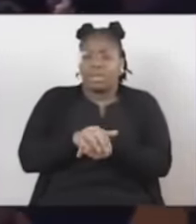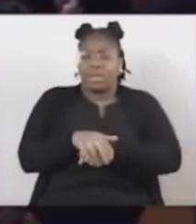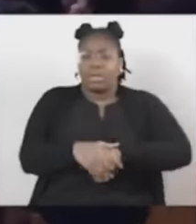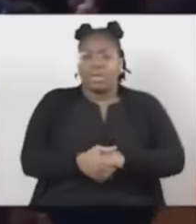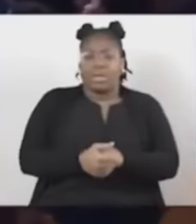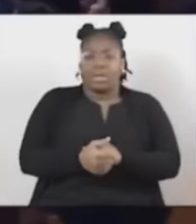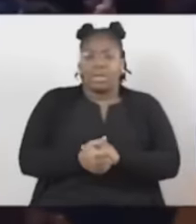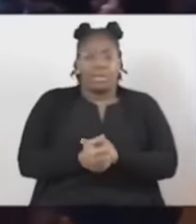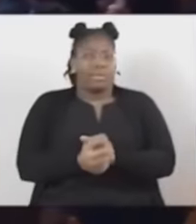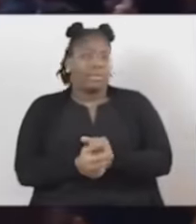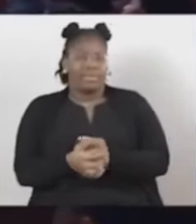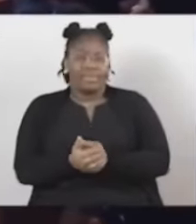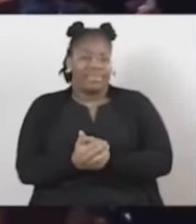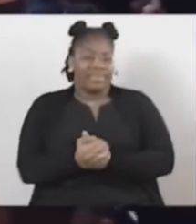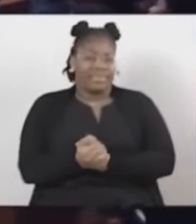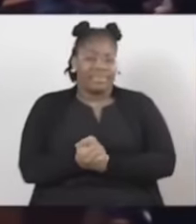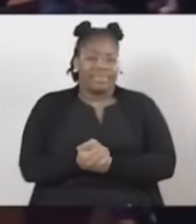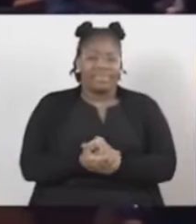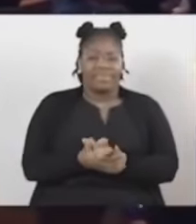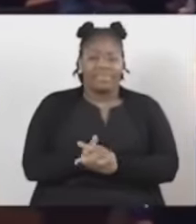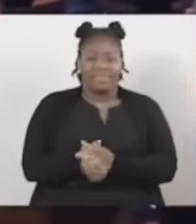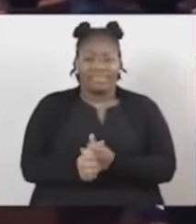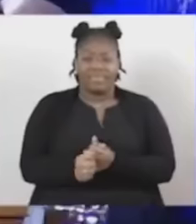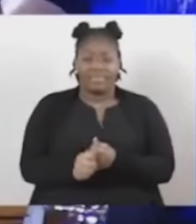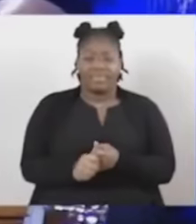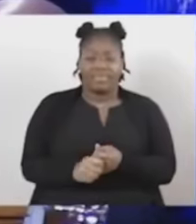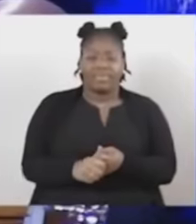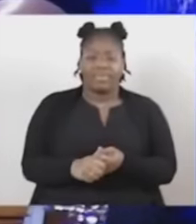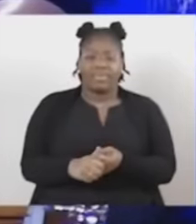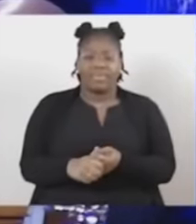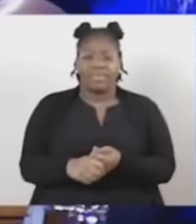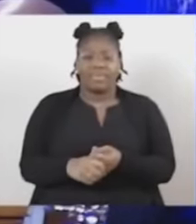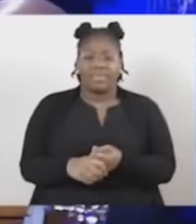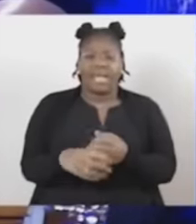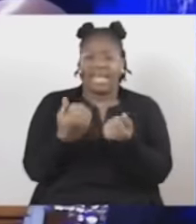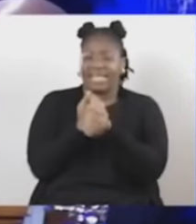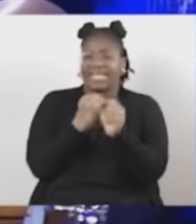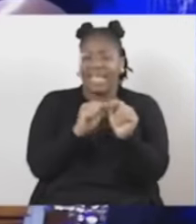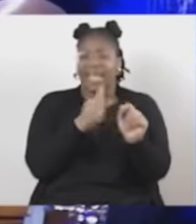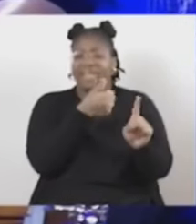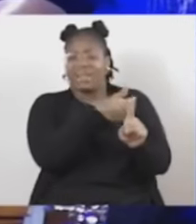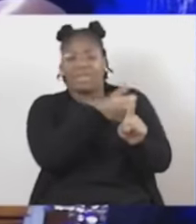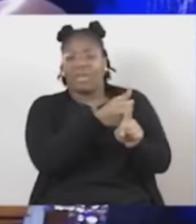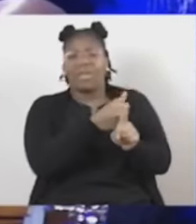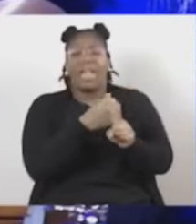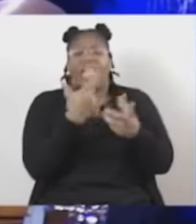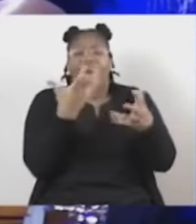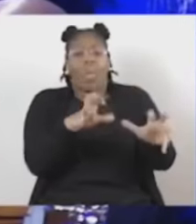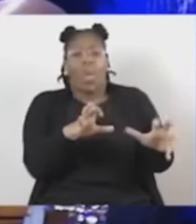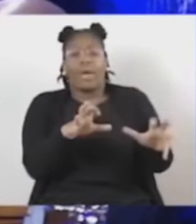for the boldness of spiritual witness. He chose to save himself rather than to own his connection and